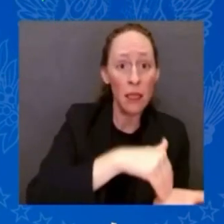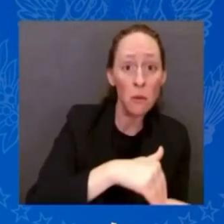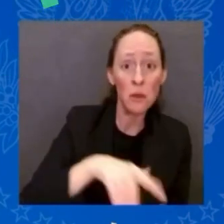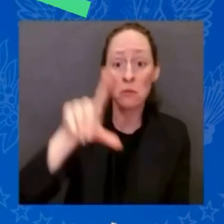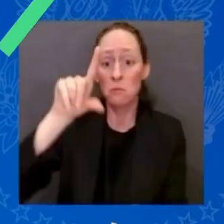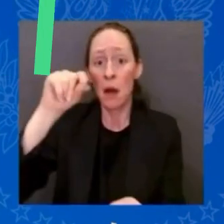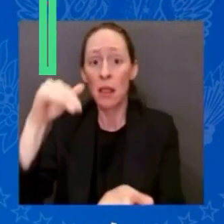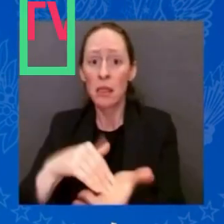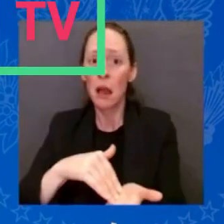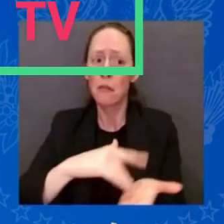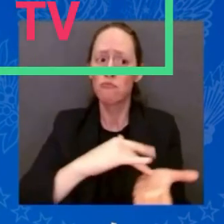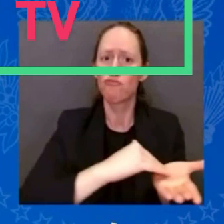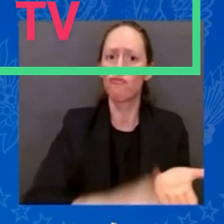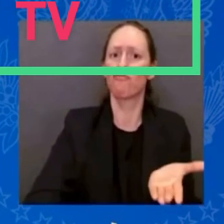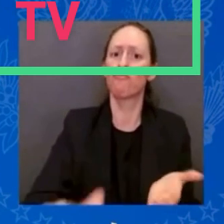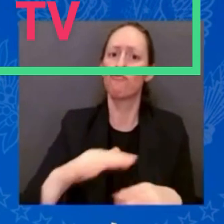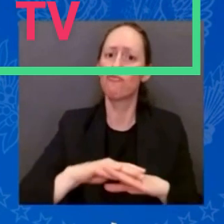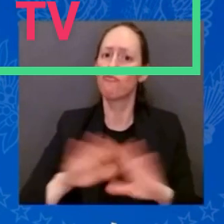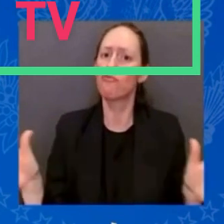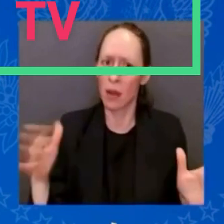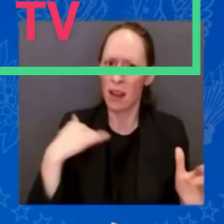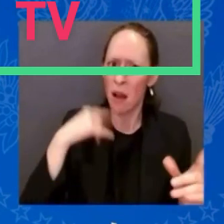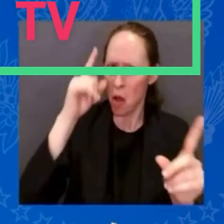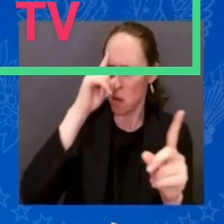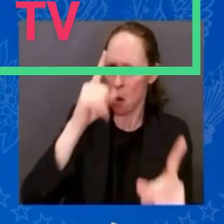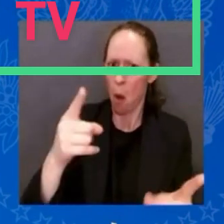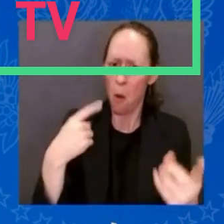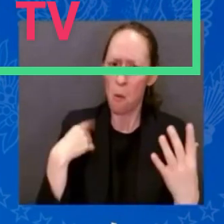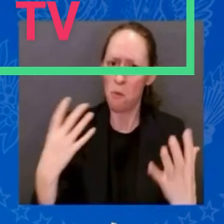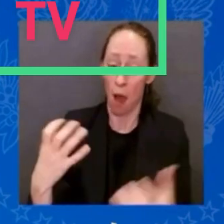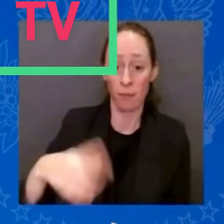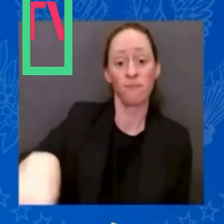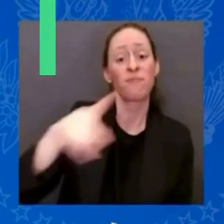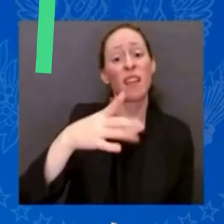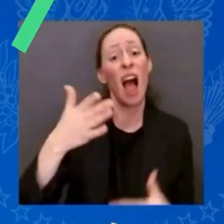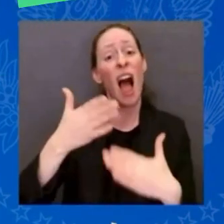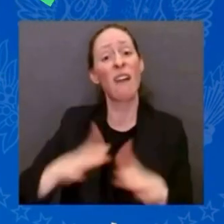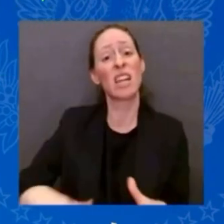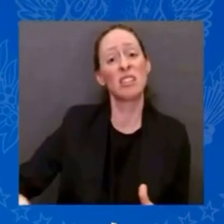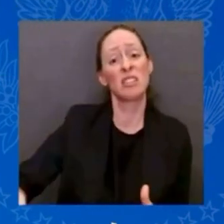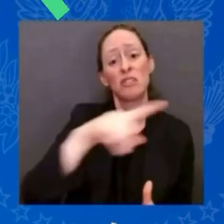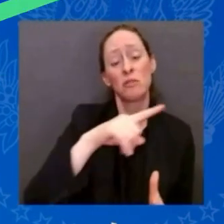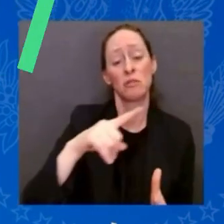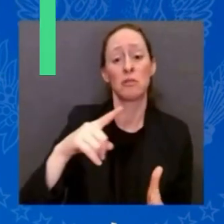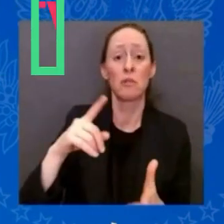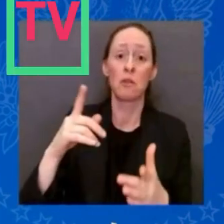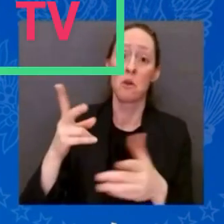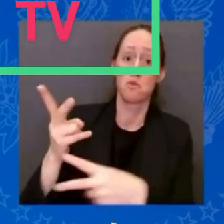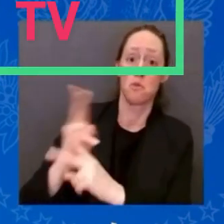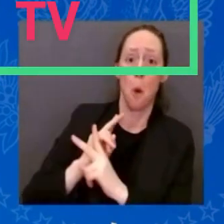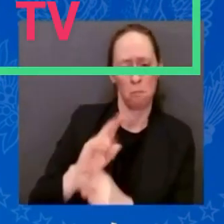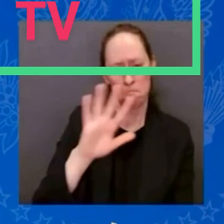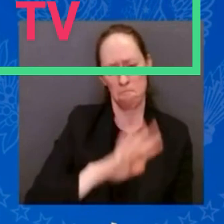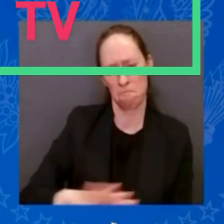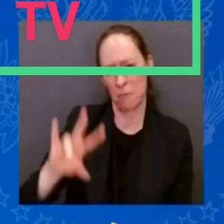was $70,000. Now, a kid making $60,000,